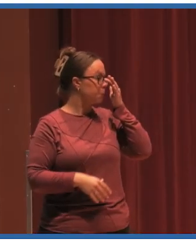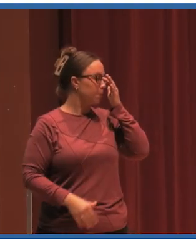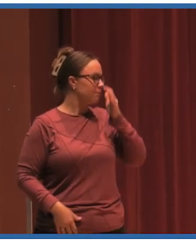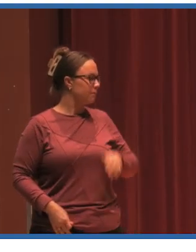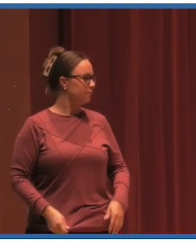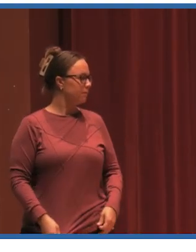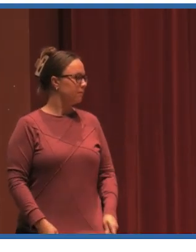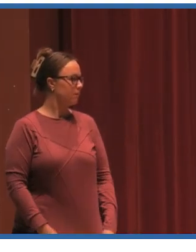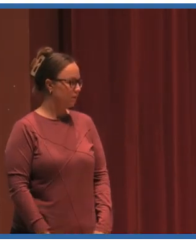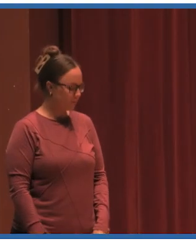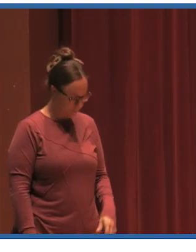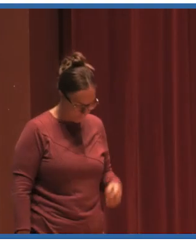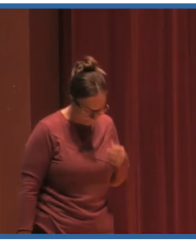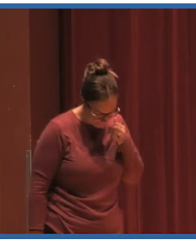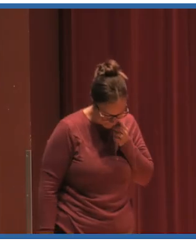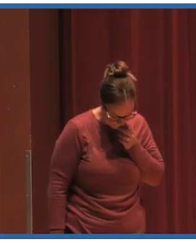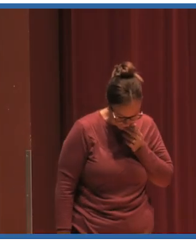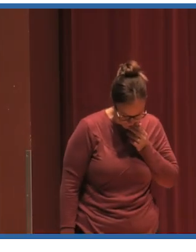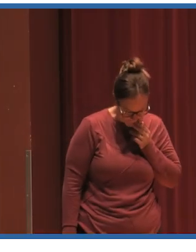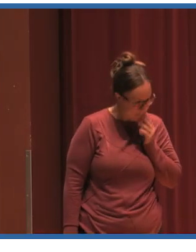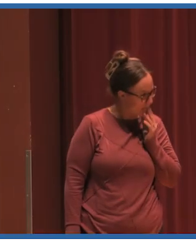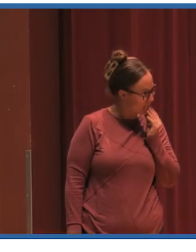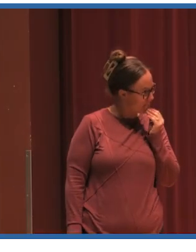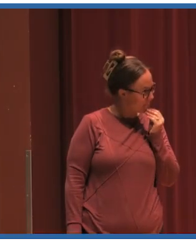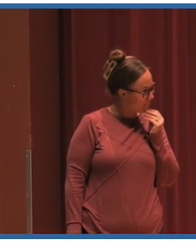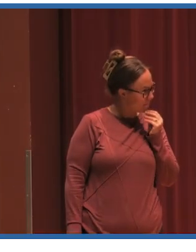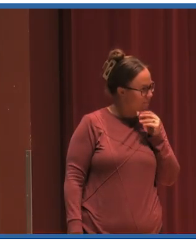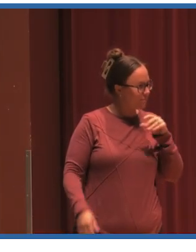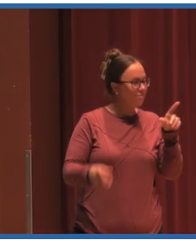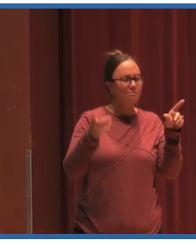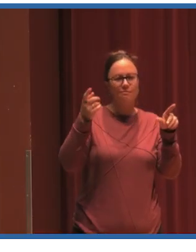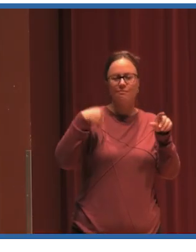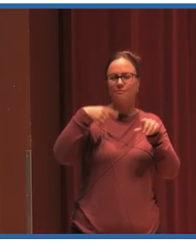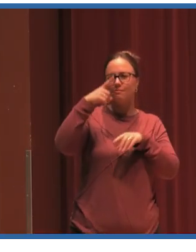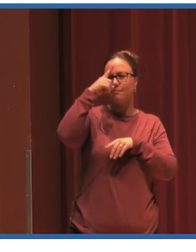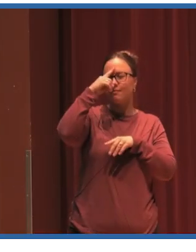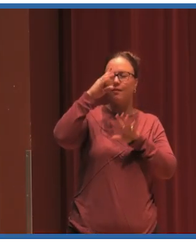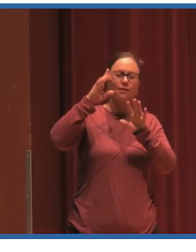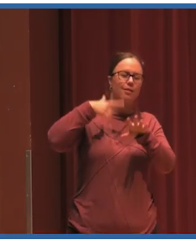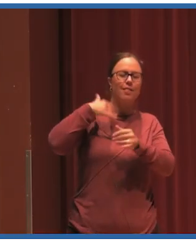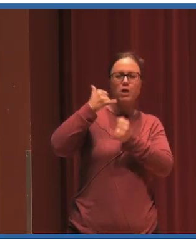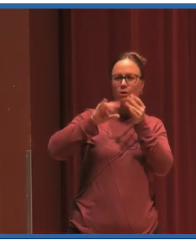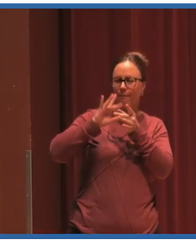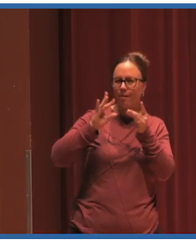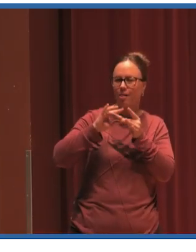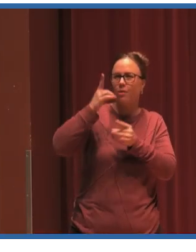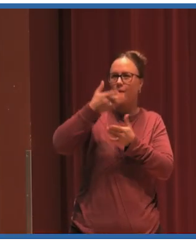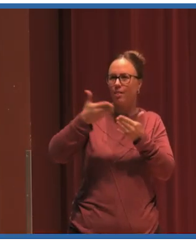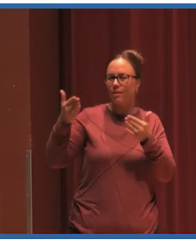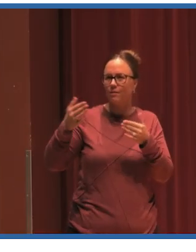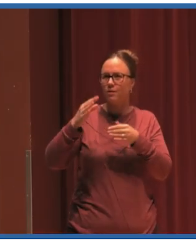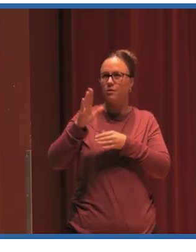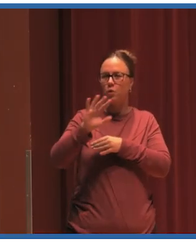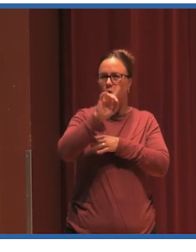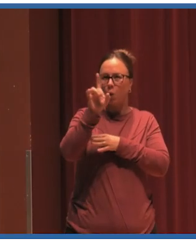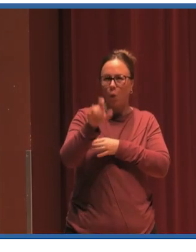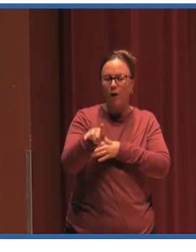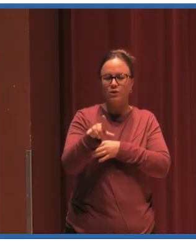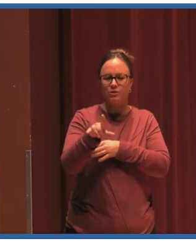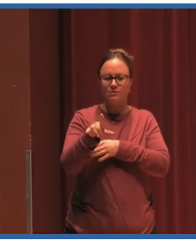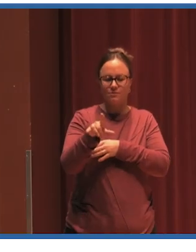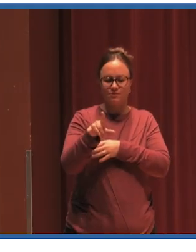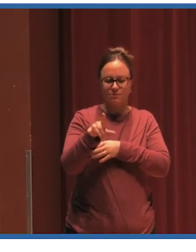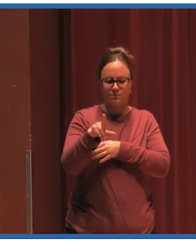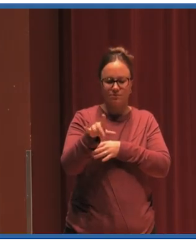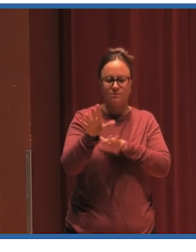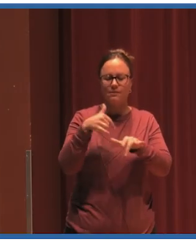of the last question, afterwards, I was like, oh, I should have said this one thing. Unfortunately, your question was open-ended enough that I can include